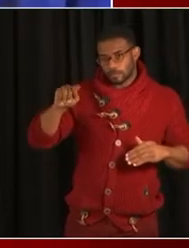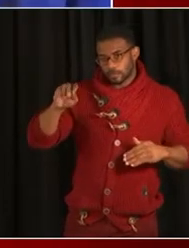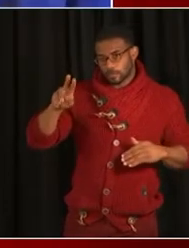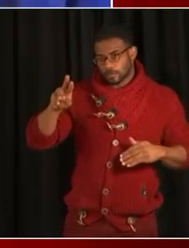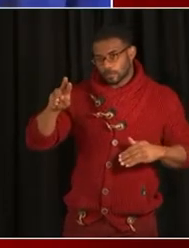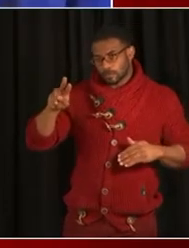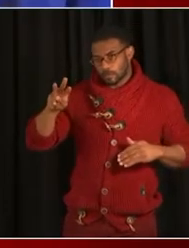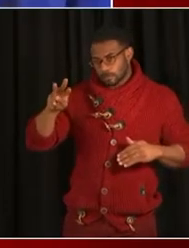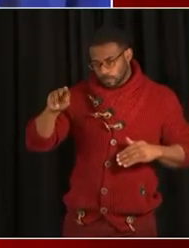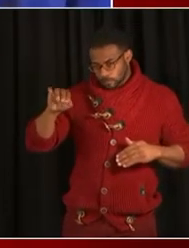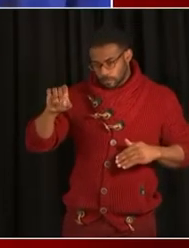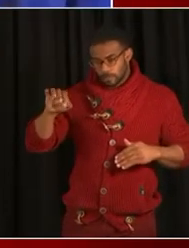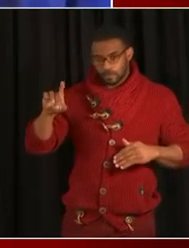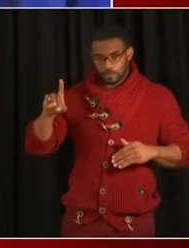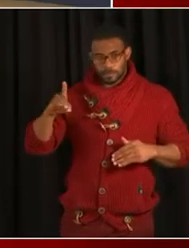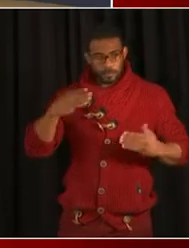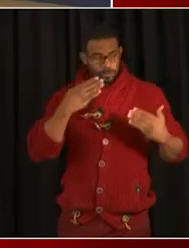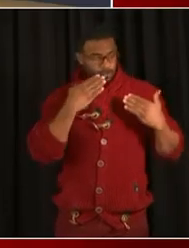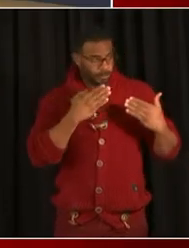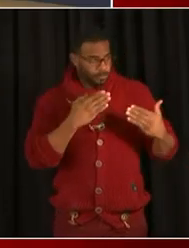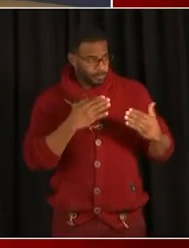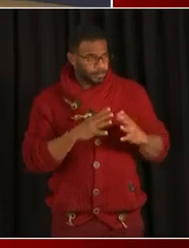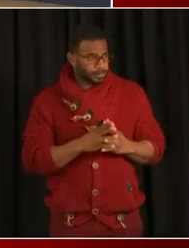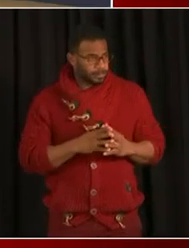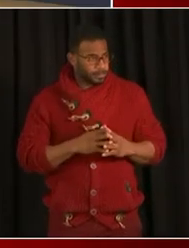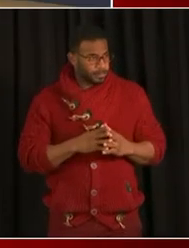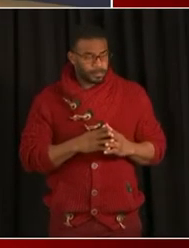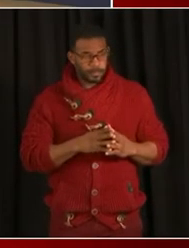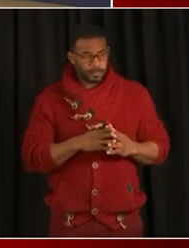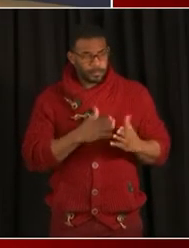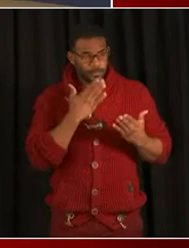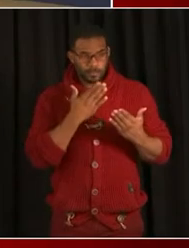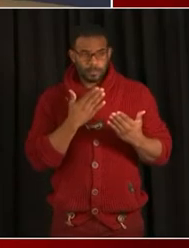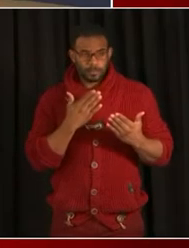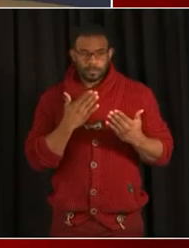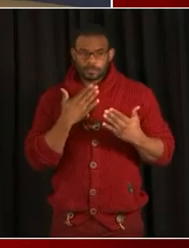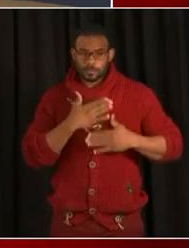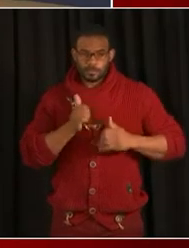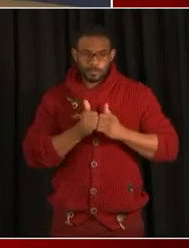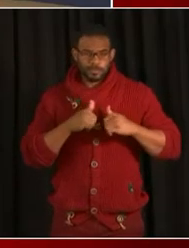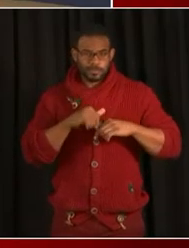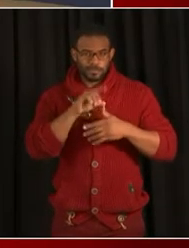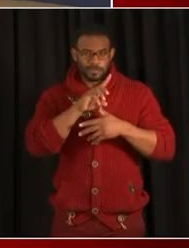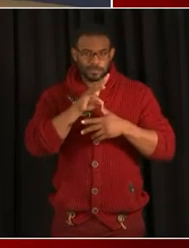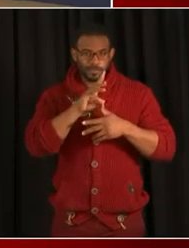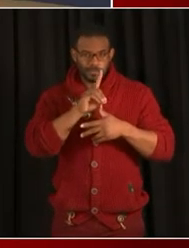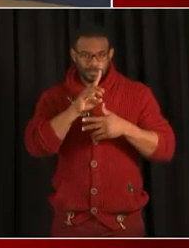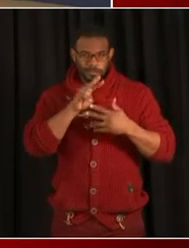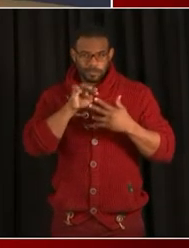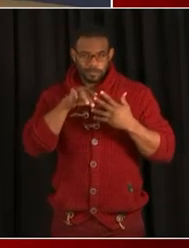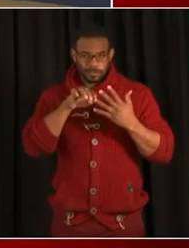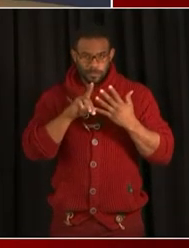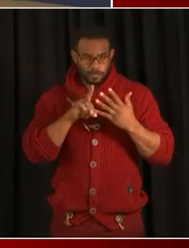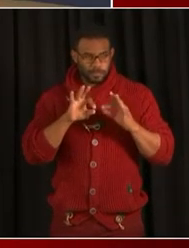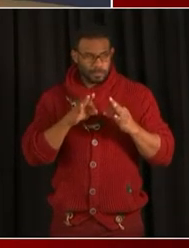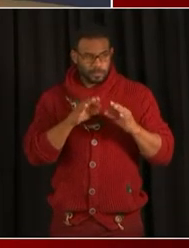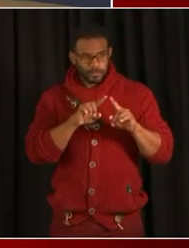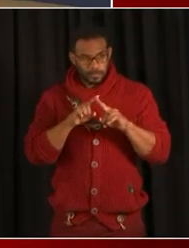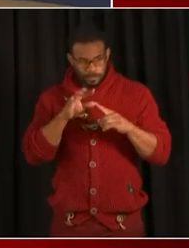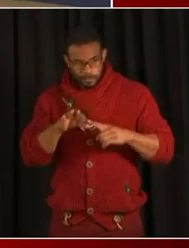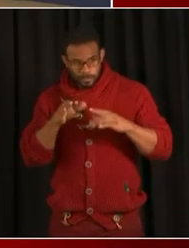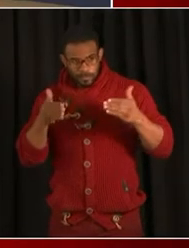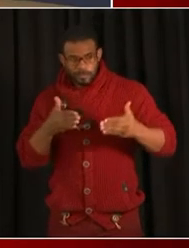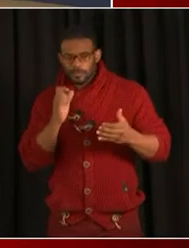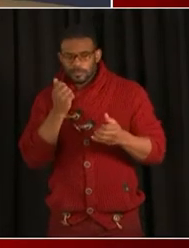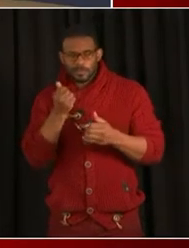you, Simbangale, and thank you, Deputy Mayor, for having me here today. Always good to be with the DMPED family, and good to see our special guest as